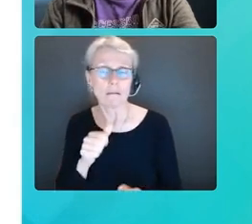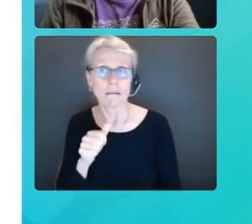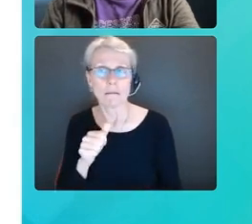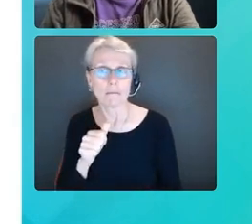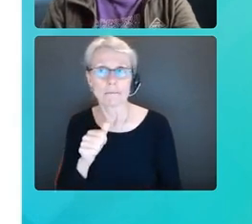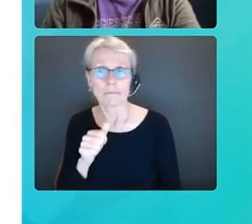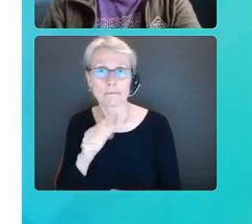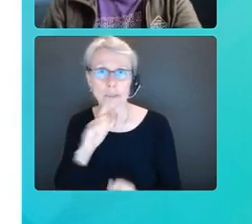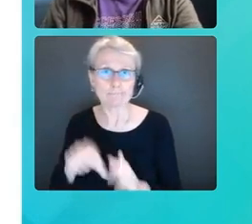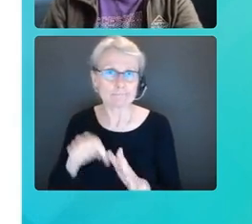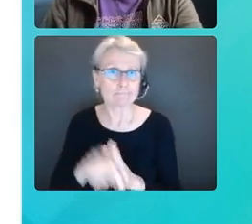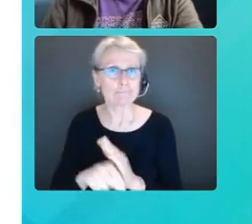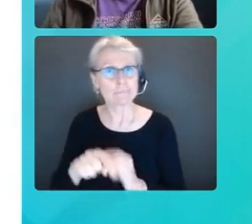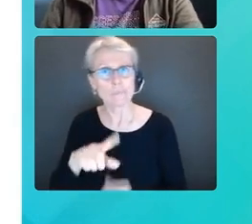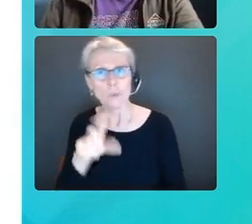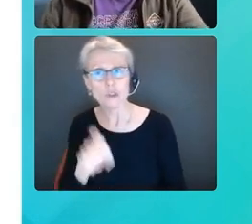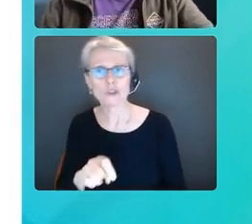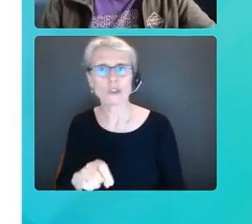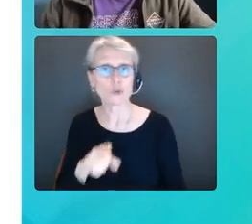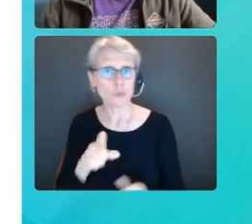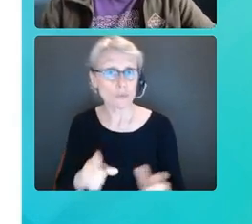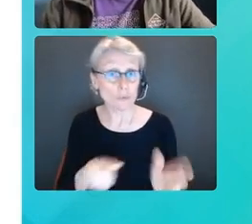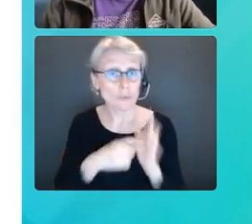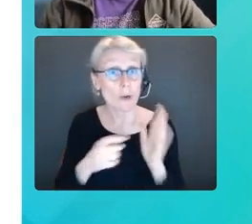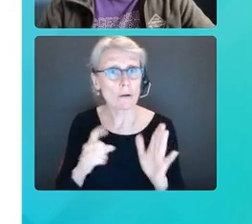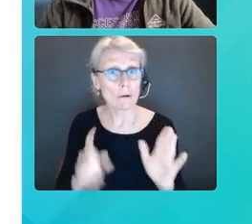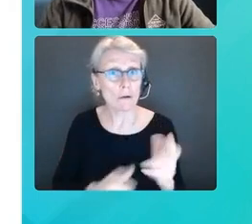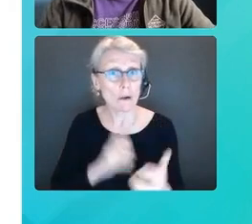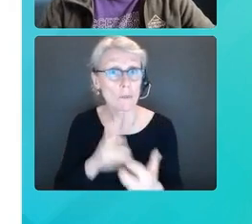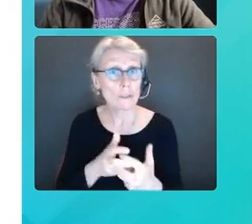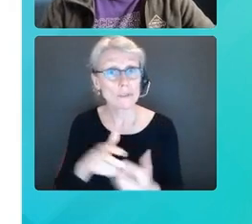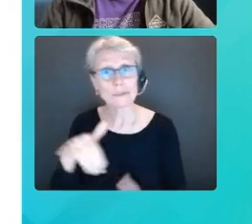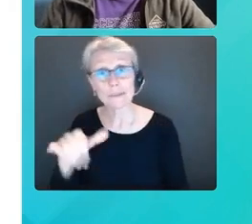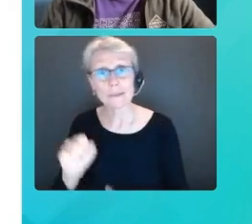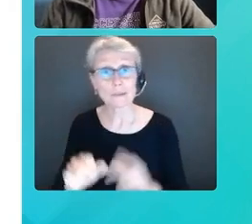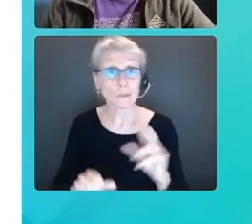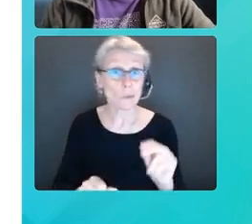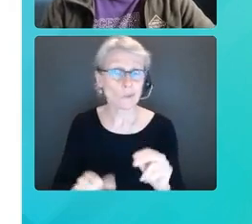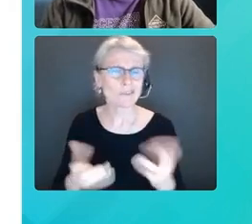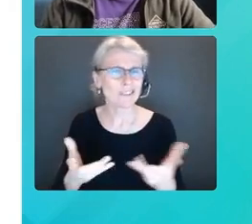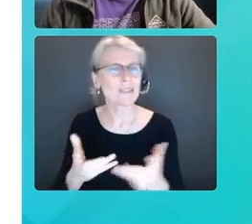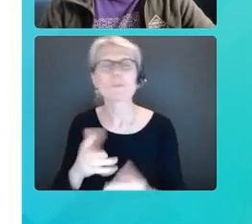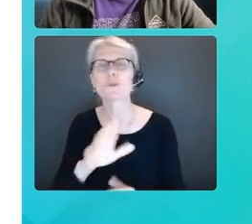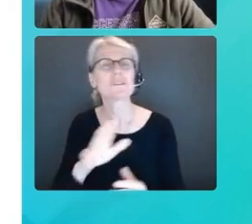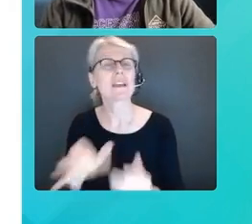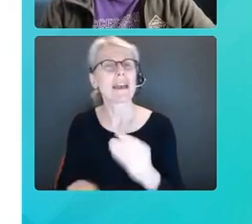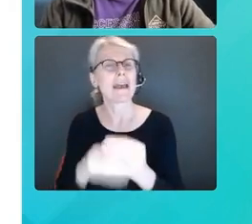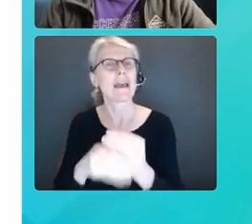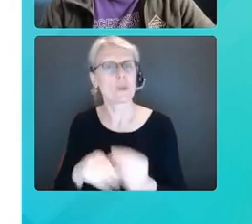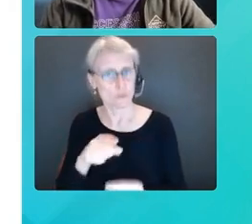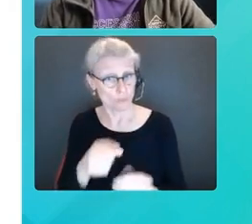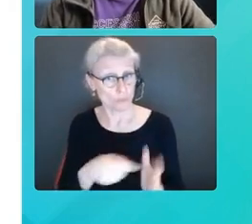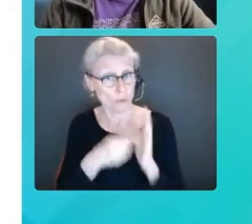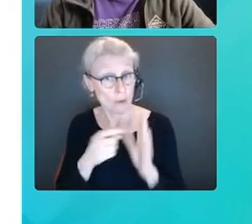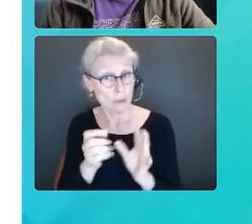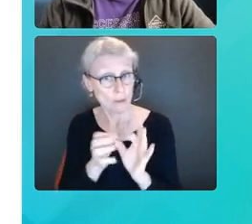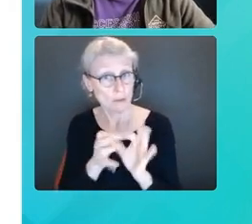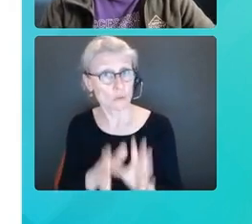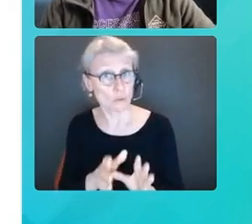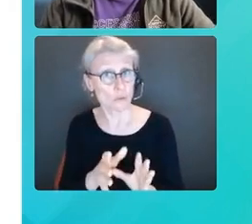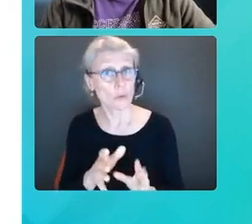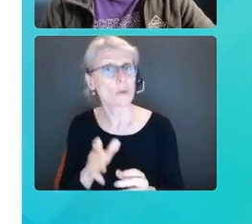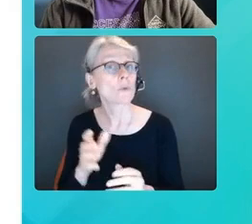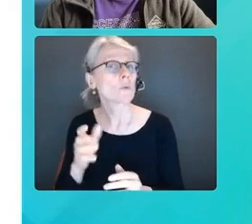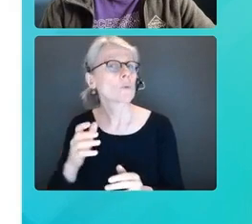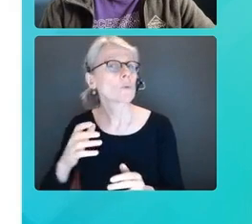generic, do you require accommodations, yes or no? So ask, do you require sign language interpreting? Do you require captions? If